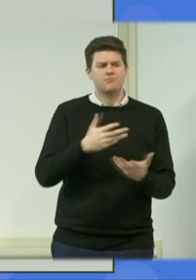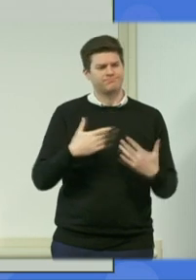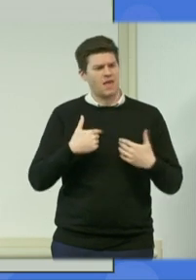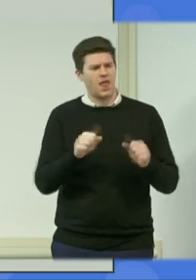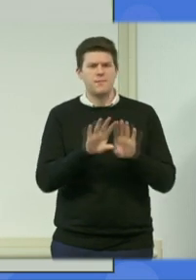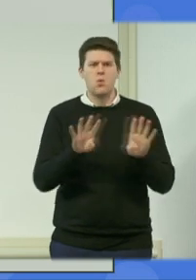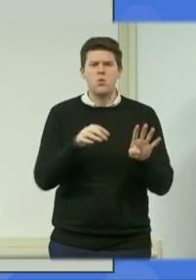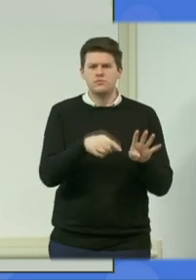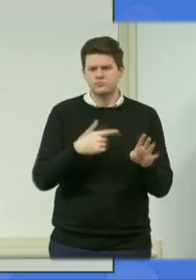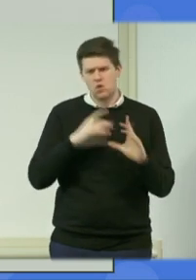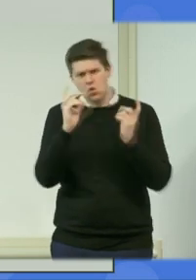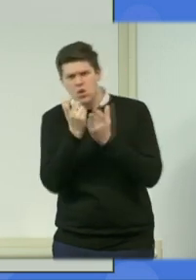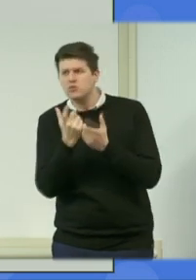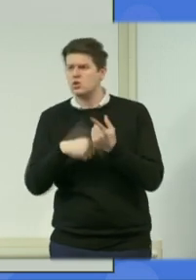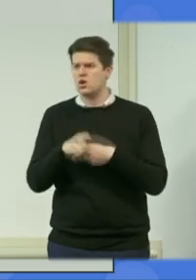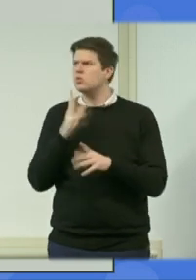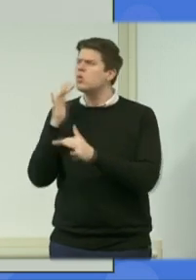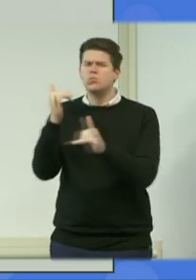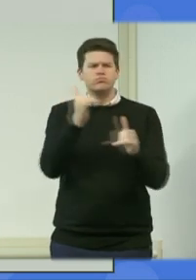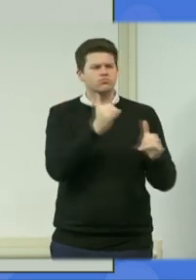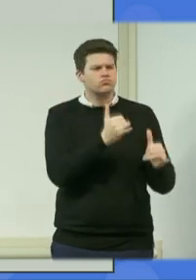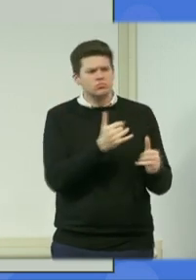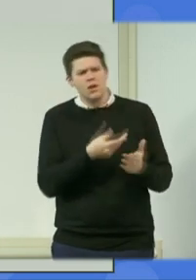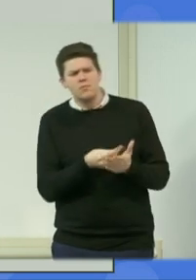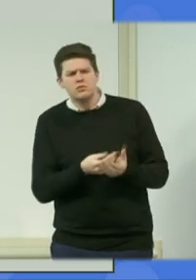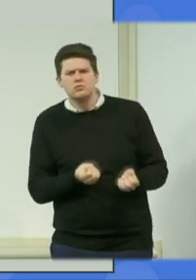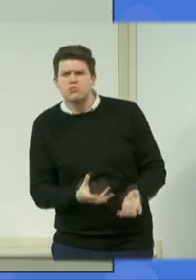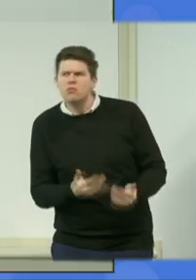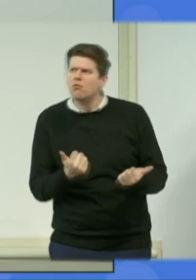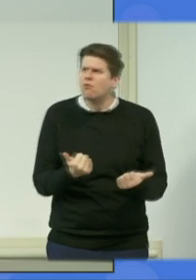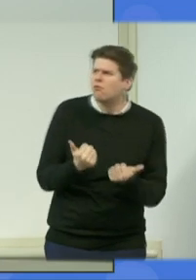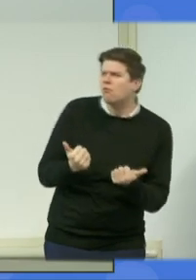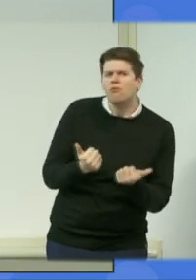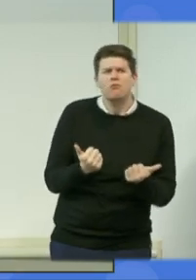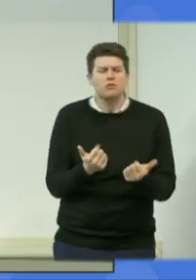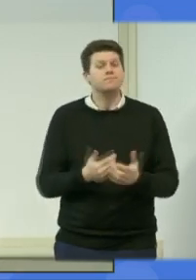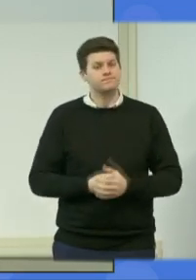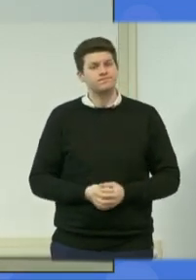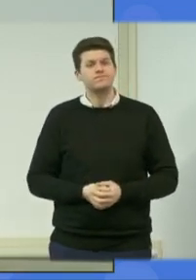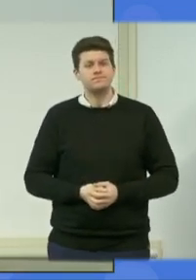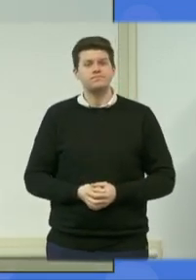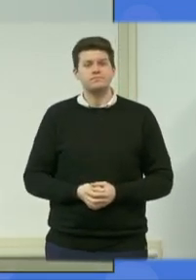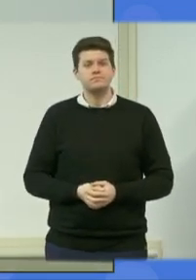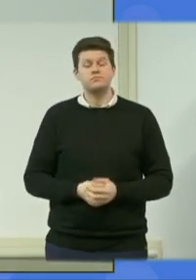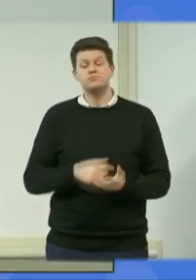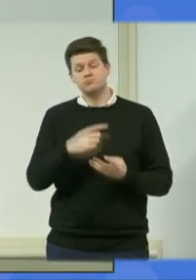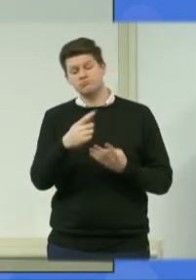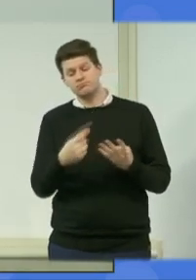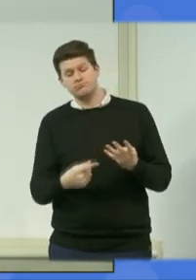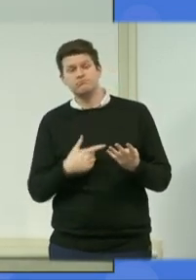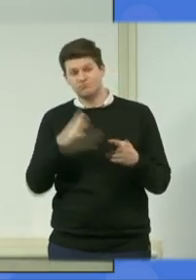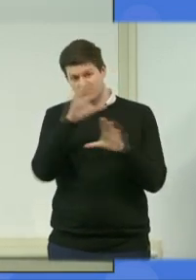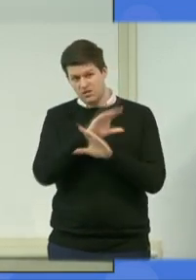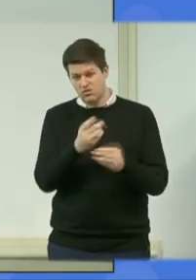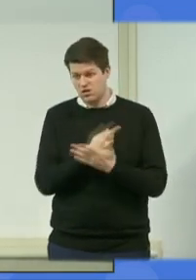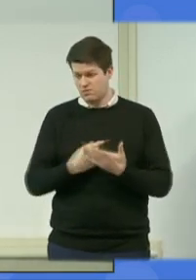and colleges, and we also do a bit of universities as well. I think the couple of really important things to know about us